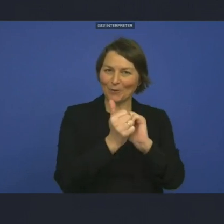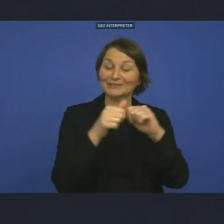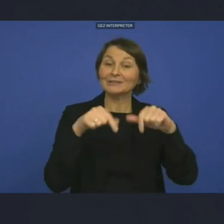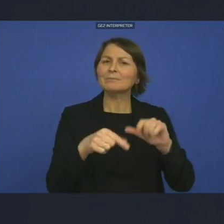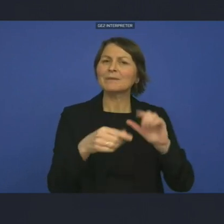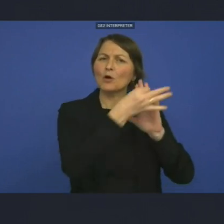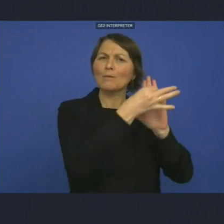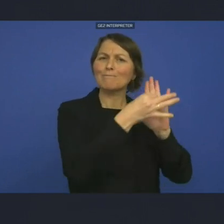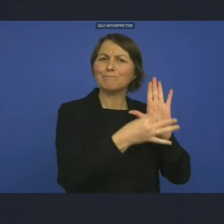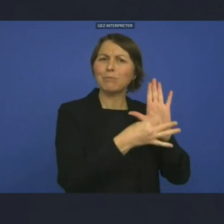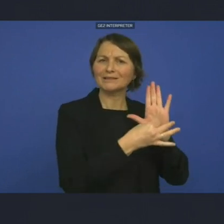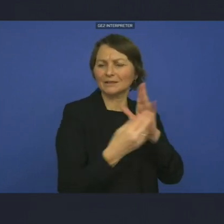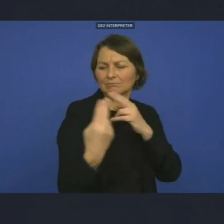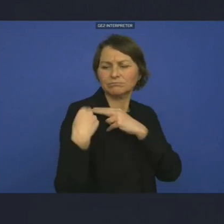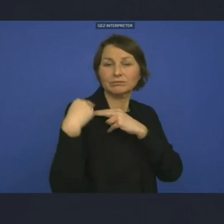the sport unit.